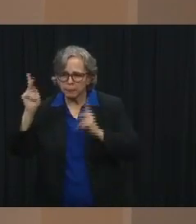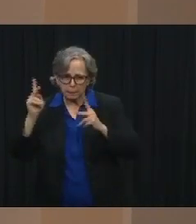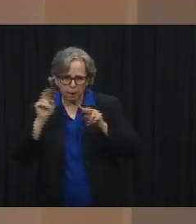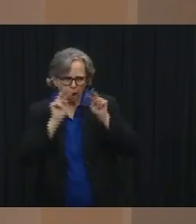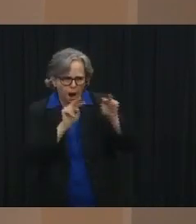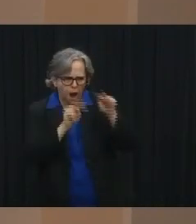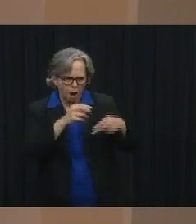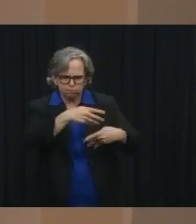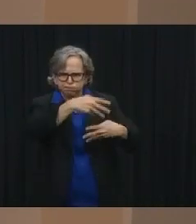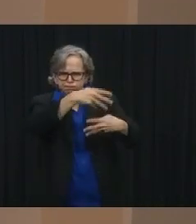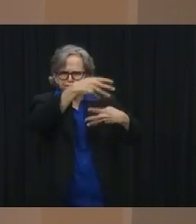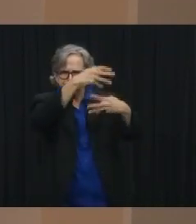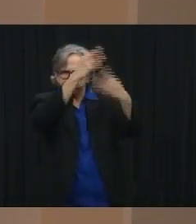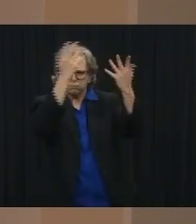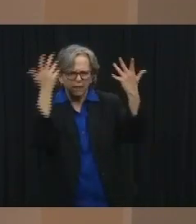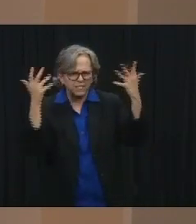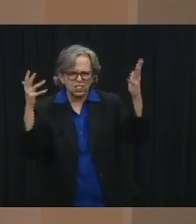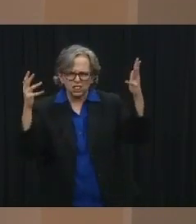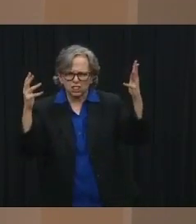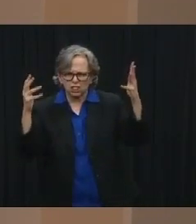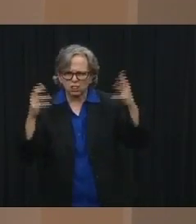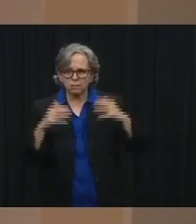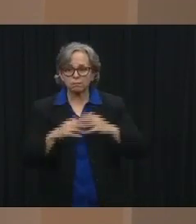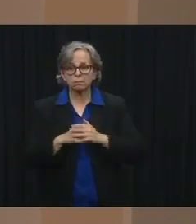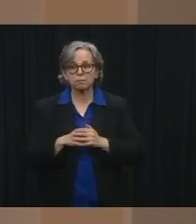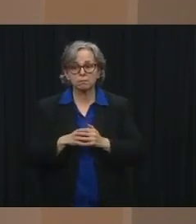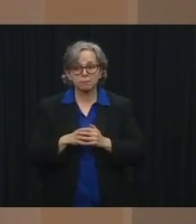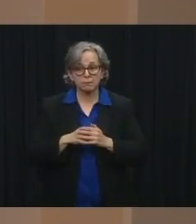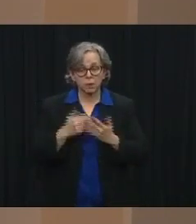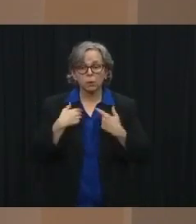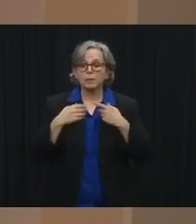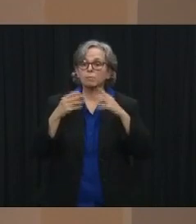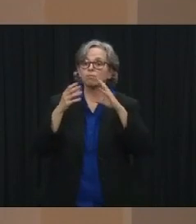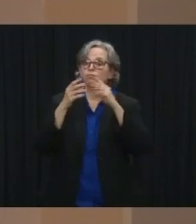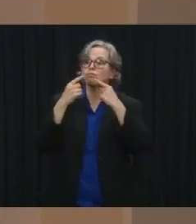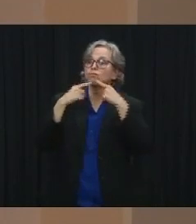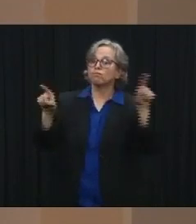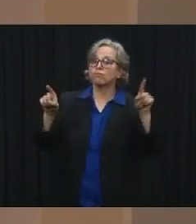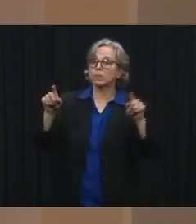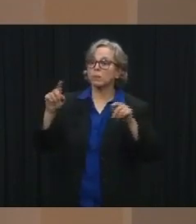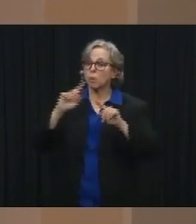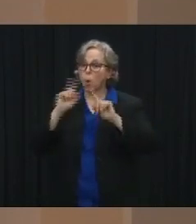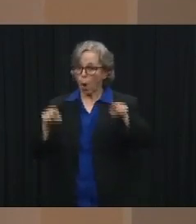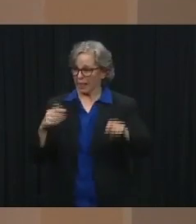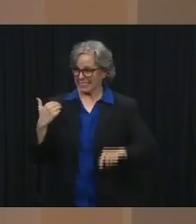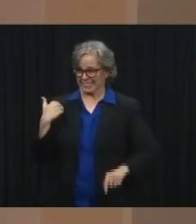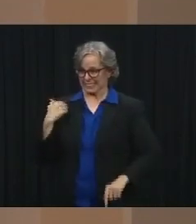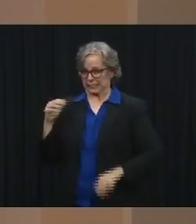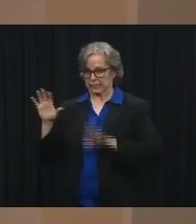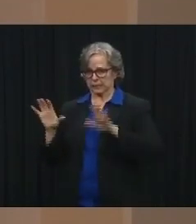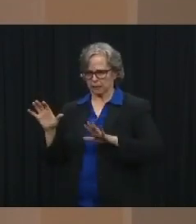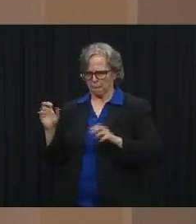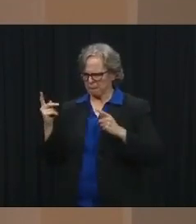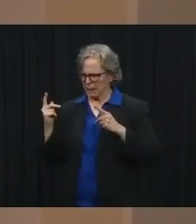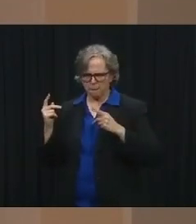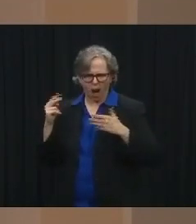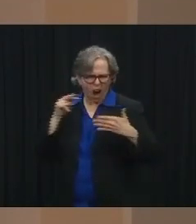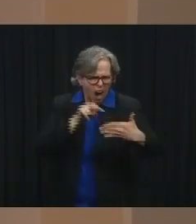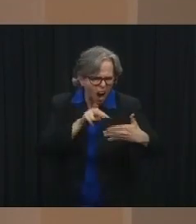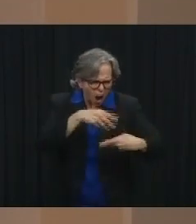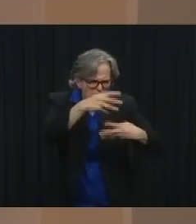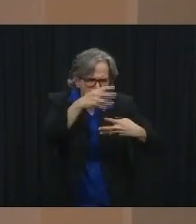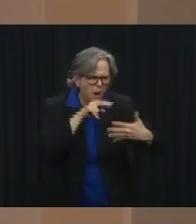on Sunday, in 1 minute it had over 1 million hits. And so we're glad that you're using it.